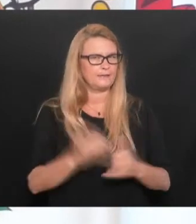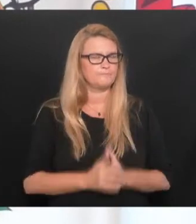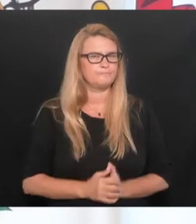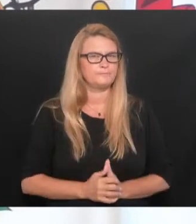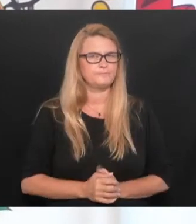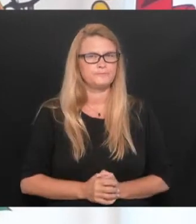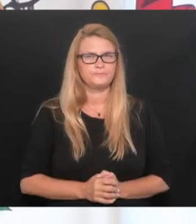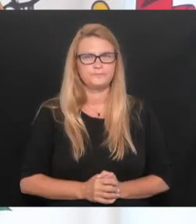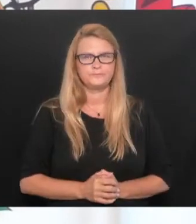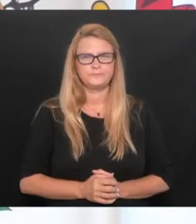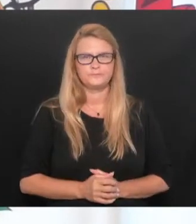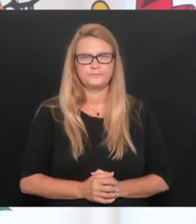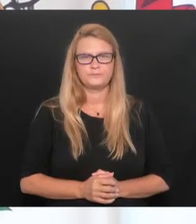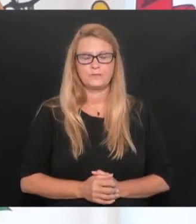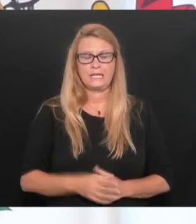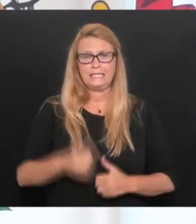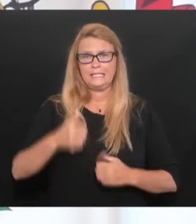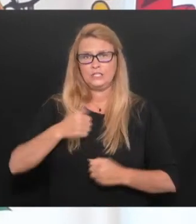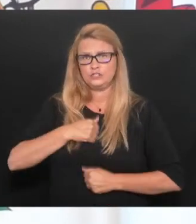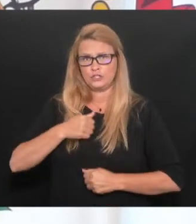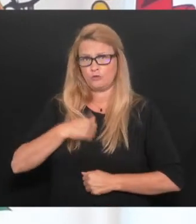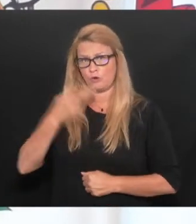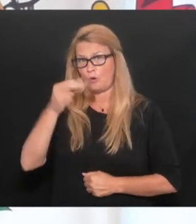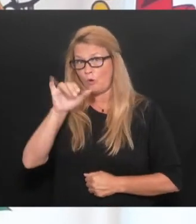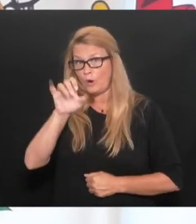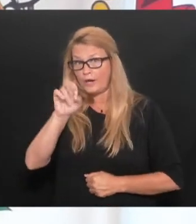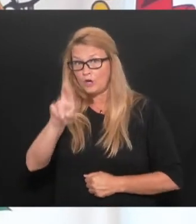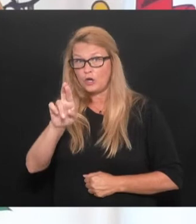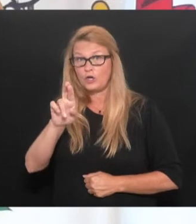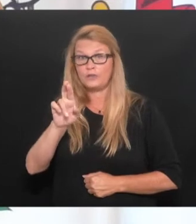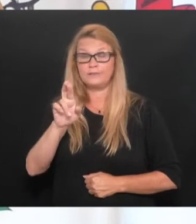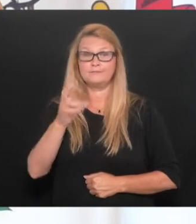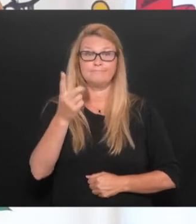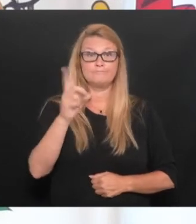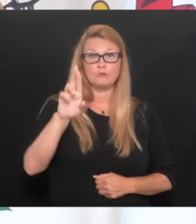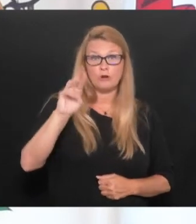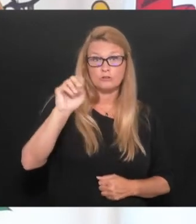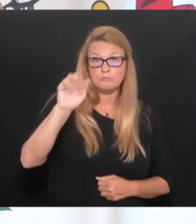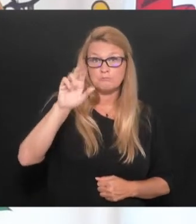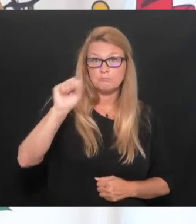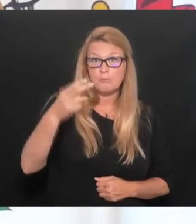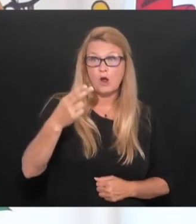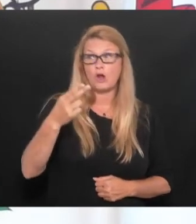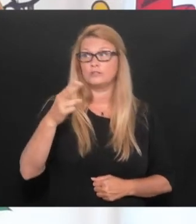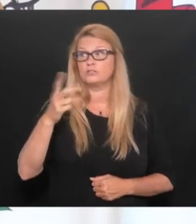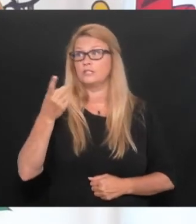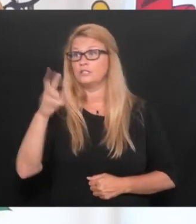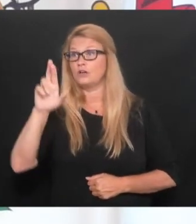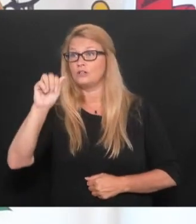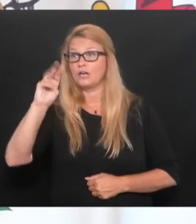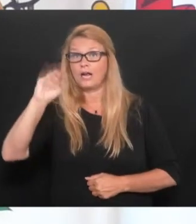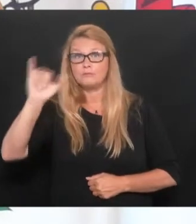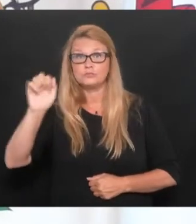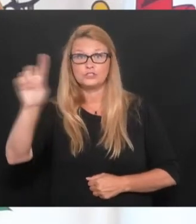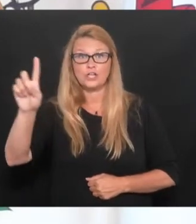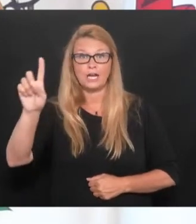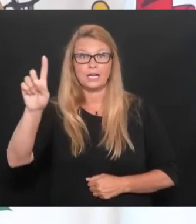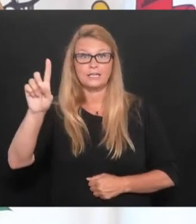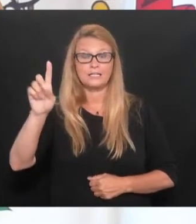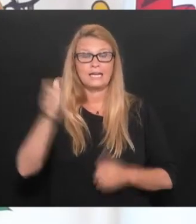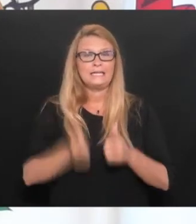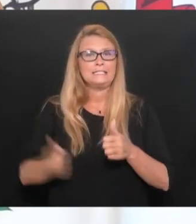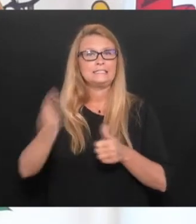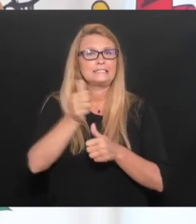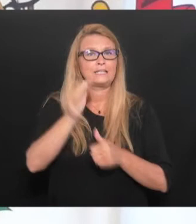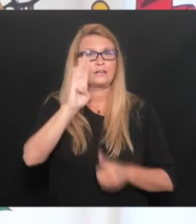You know, you listen to General Hoyer, and you listen to Dr. Marsh and Dr. Amjad, and you listen to